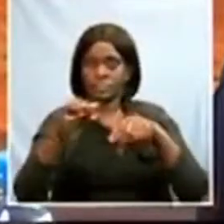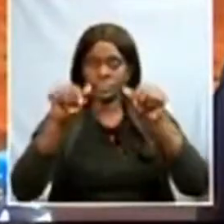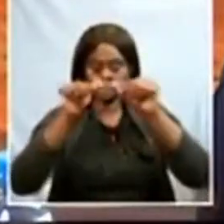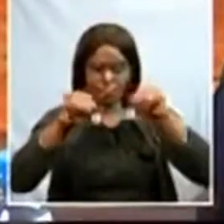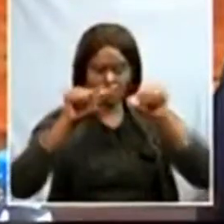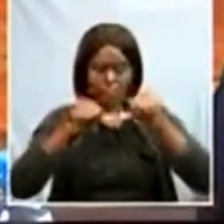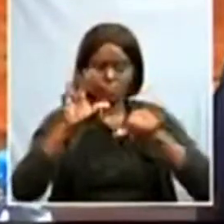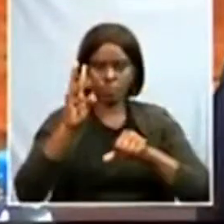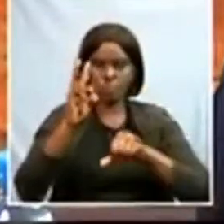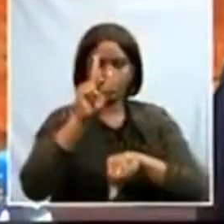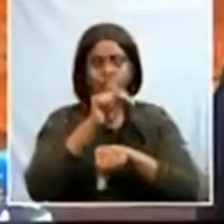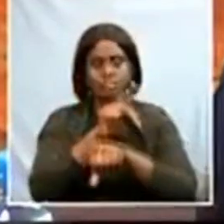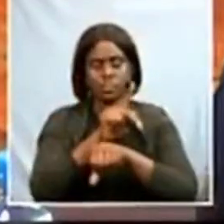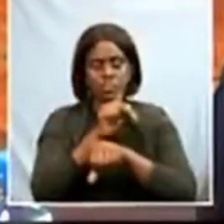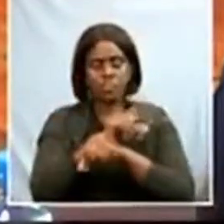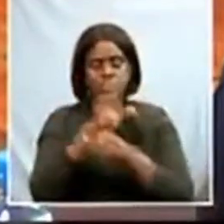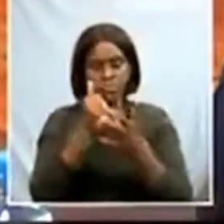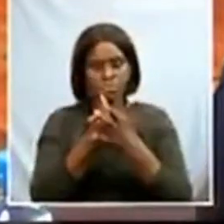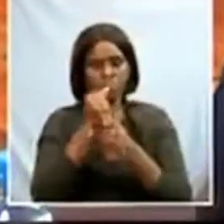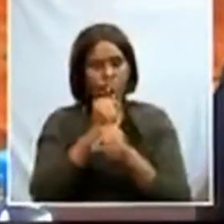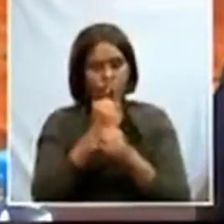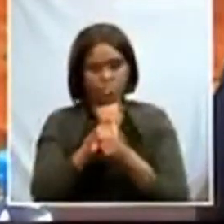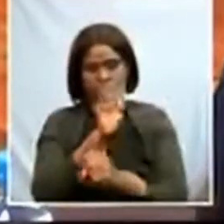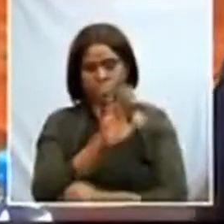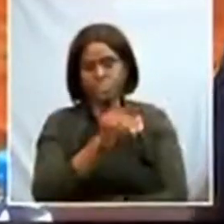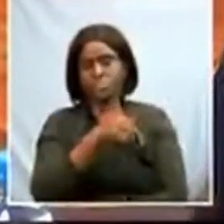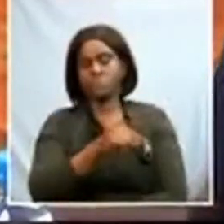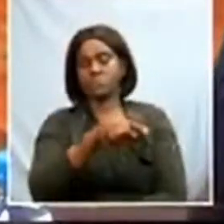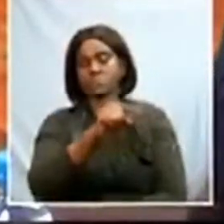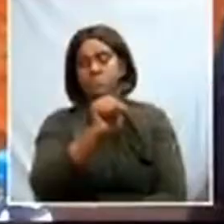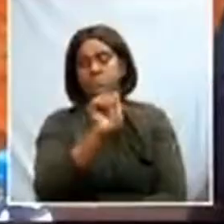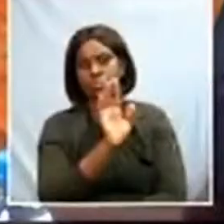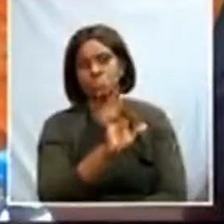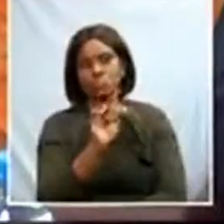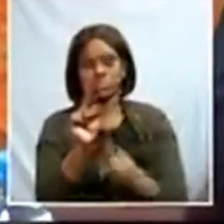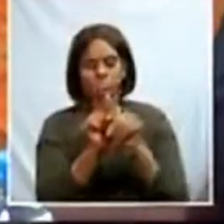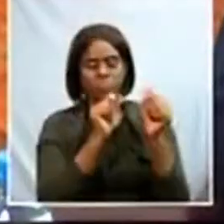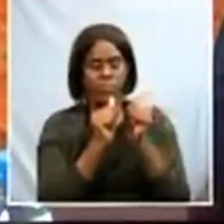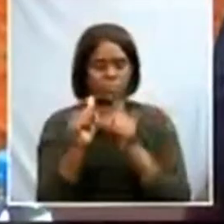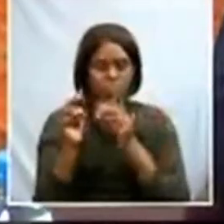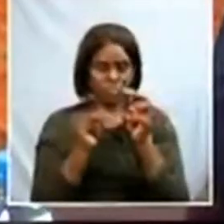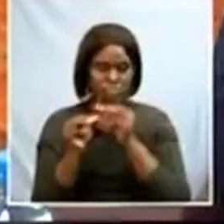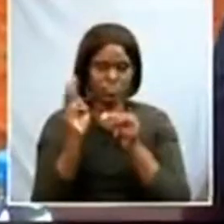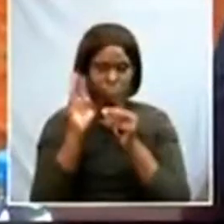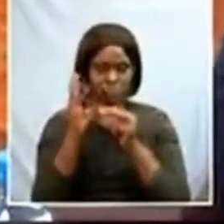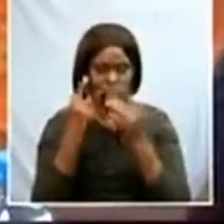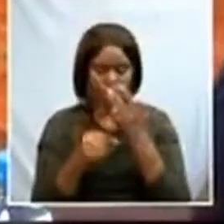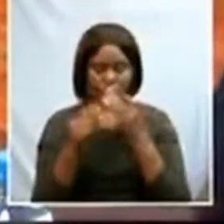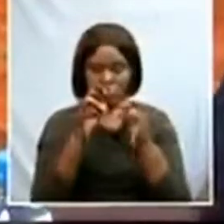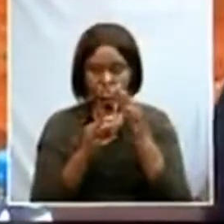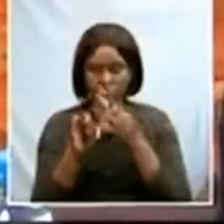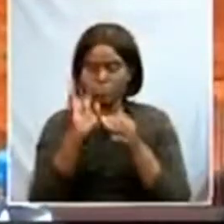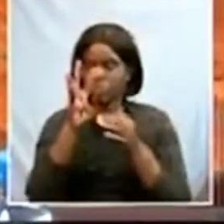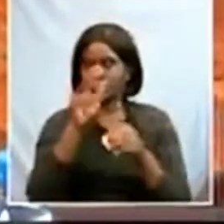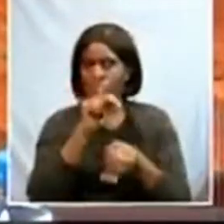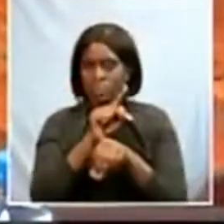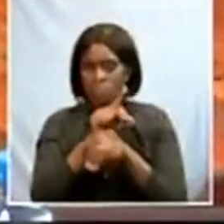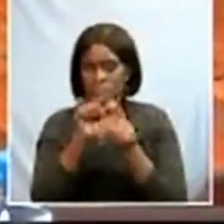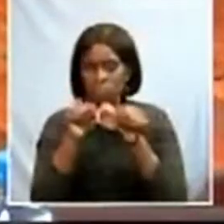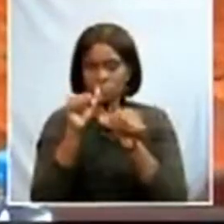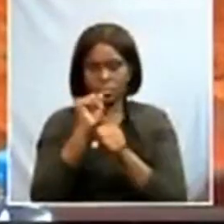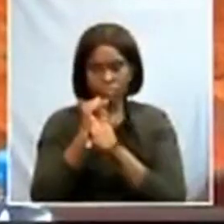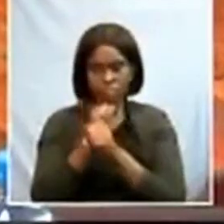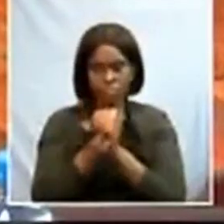audit, 6 projects were work in progress. Action taken, management wishes to state that 4 projects are still work